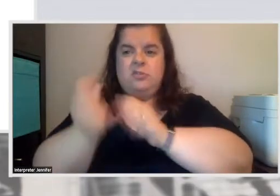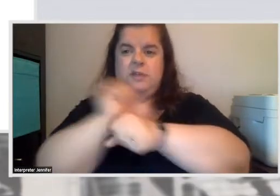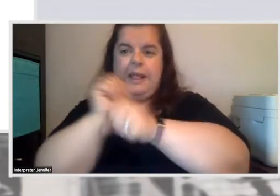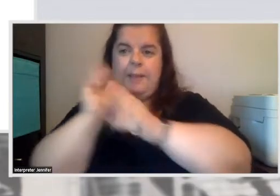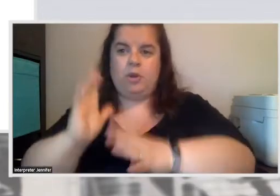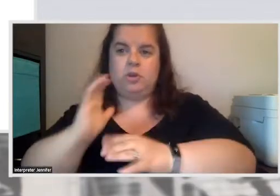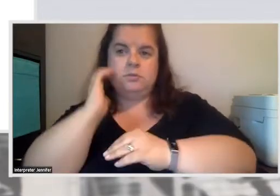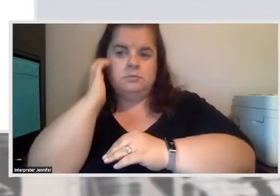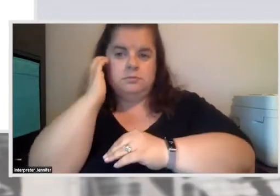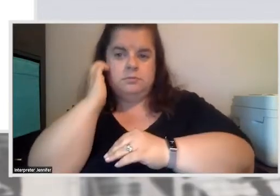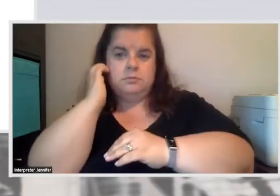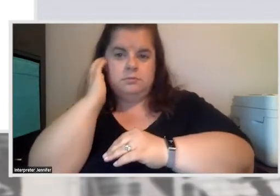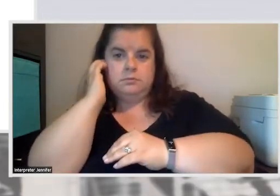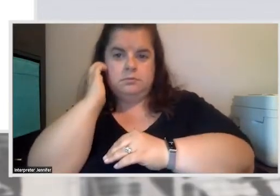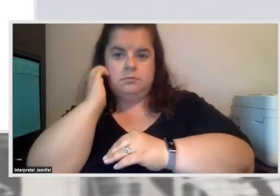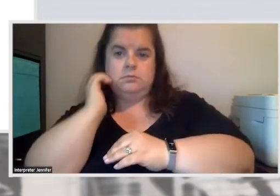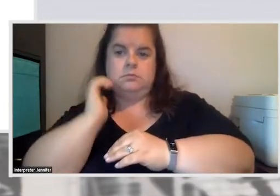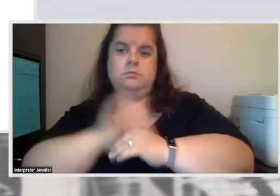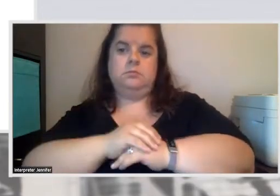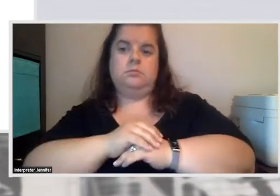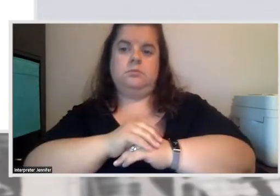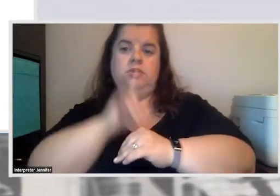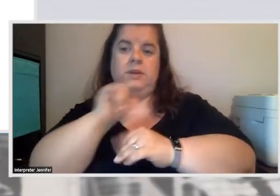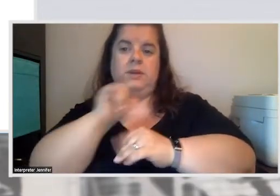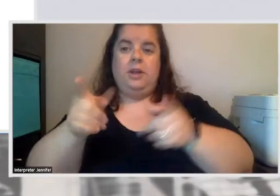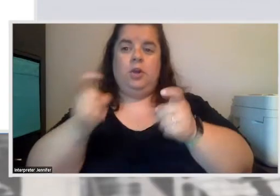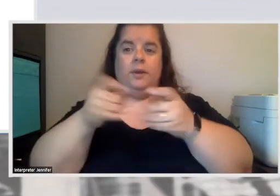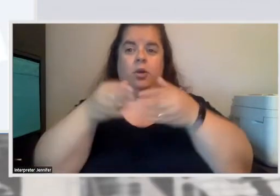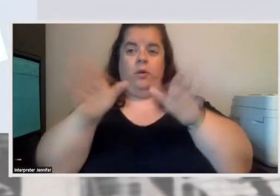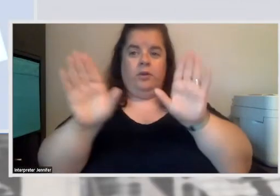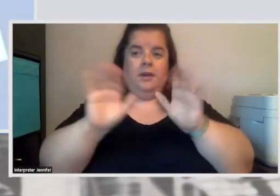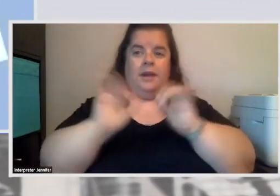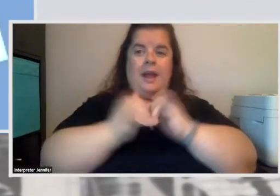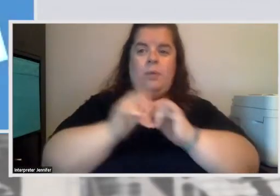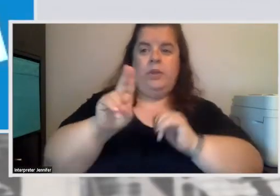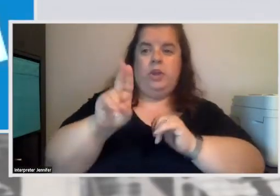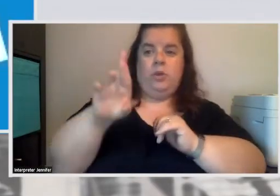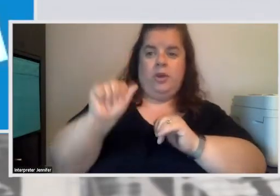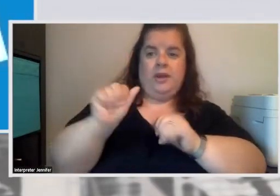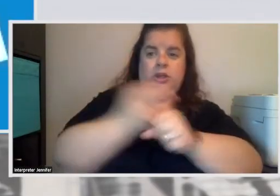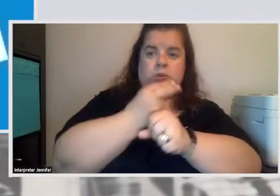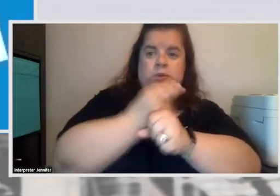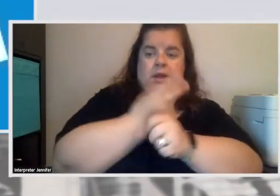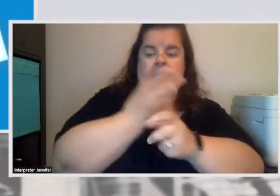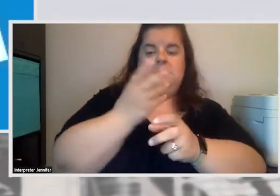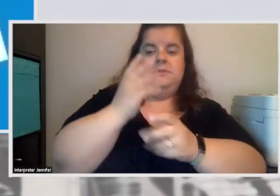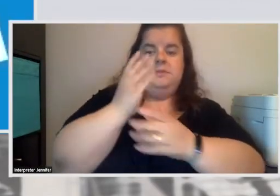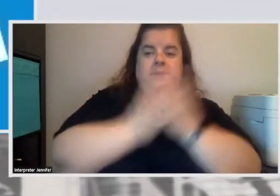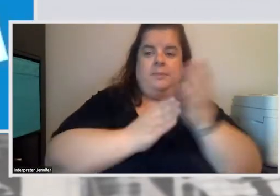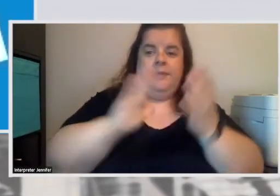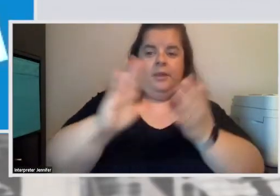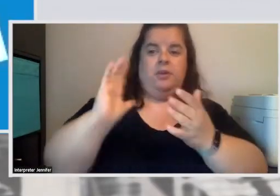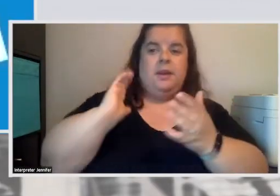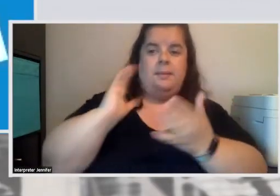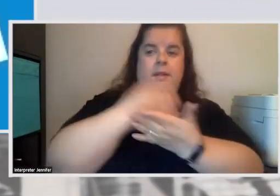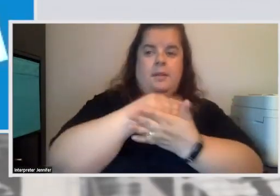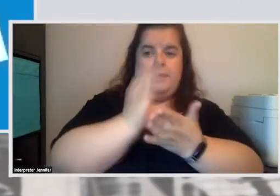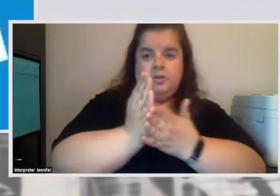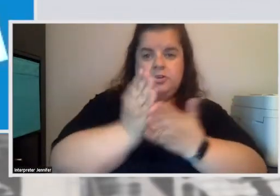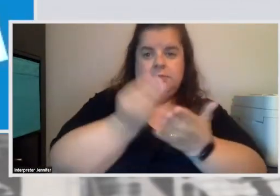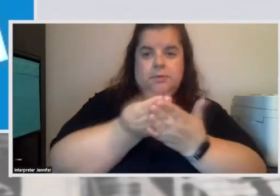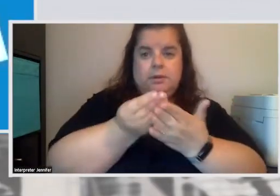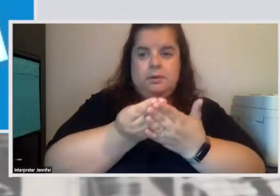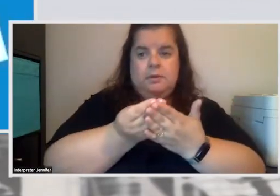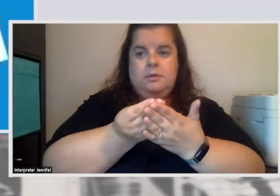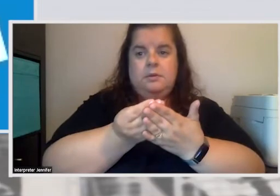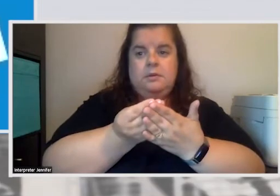as well. So that's a really quick overview of how the URA utilizes some of its capital budget allocation on an annual